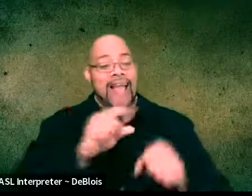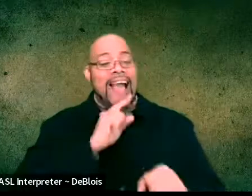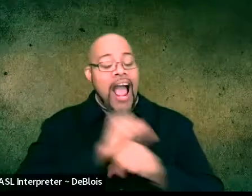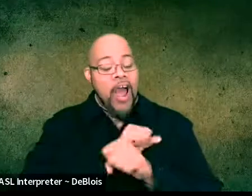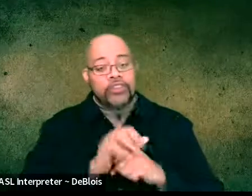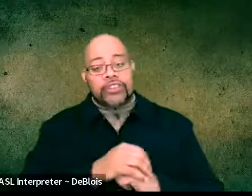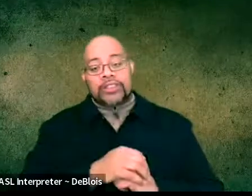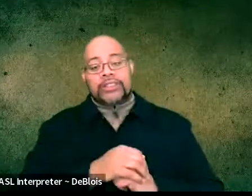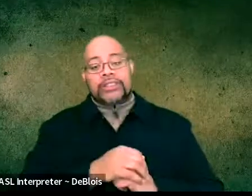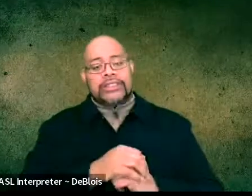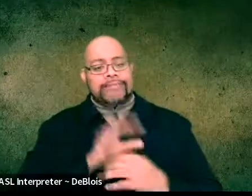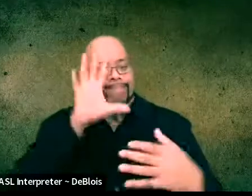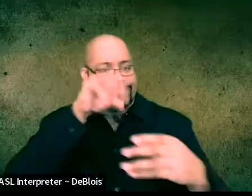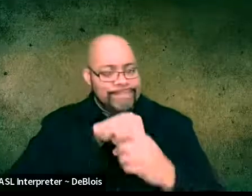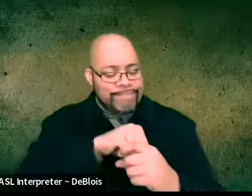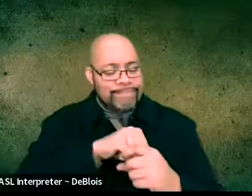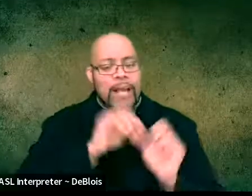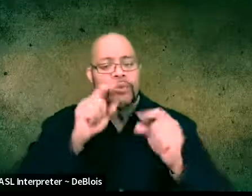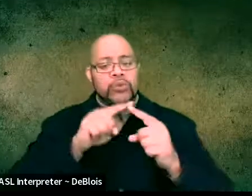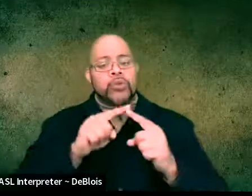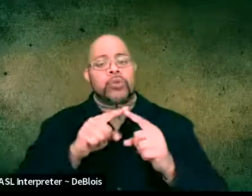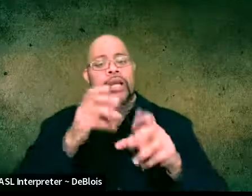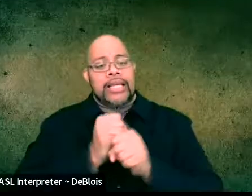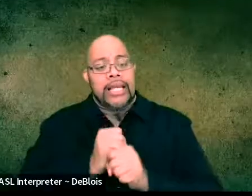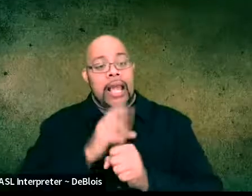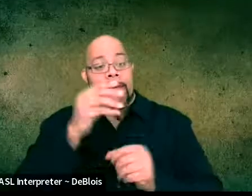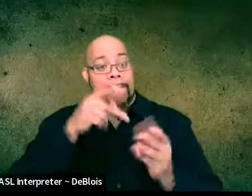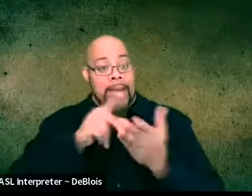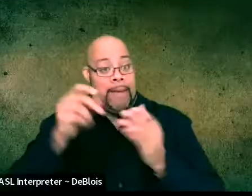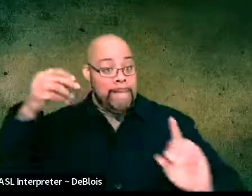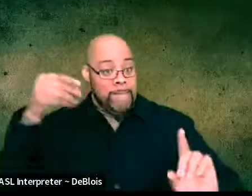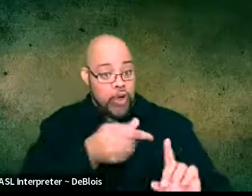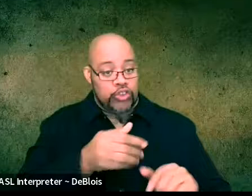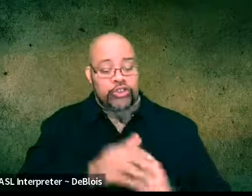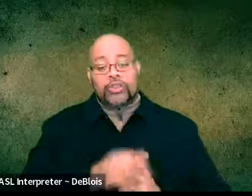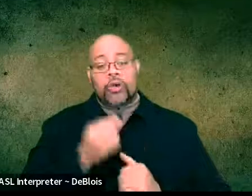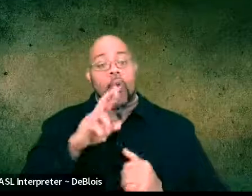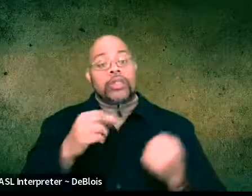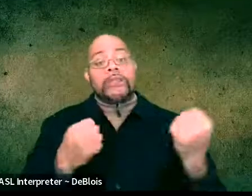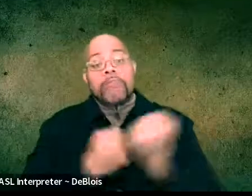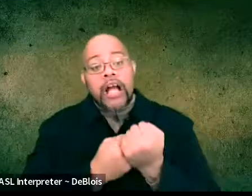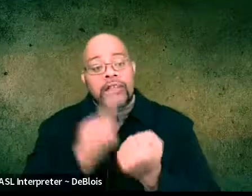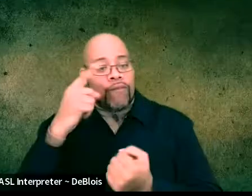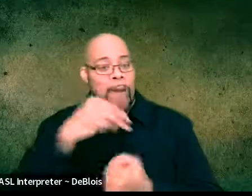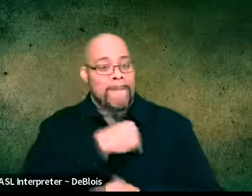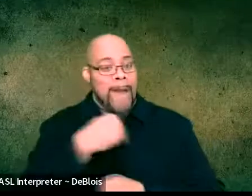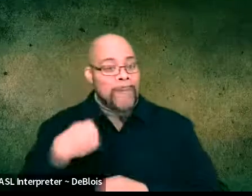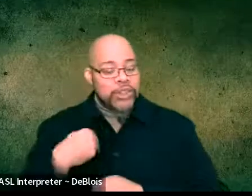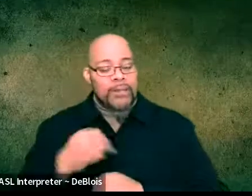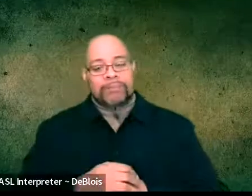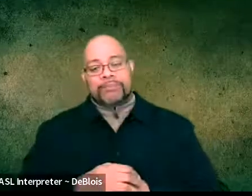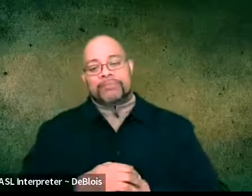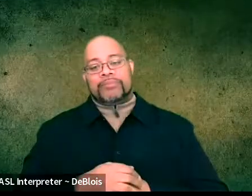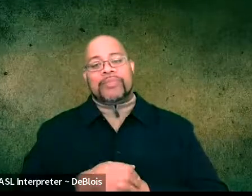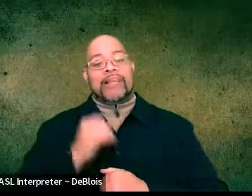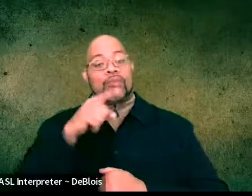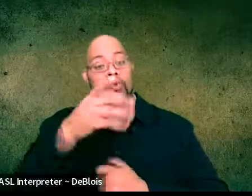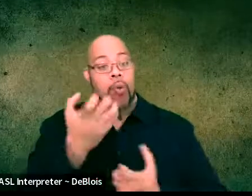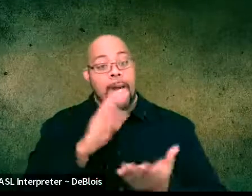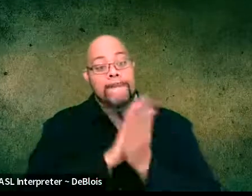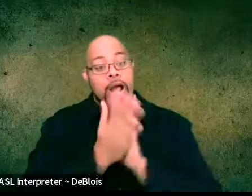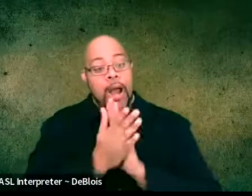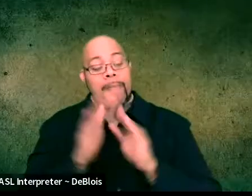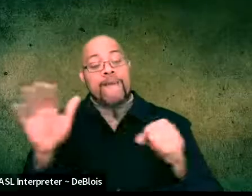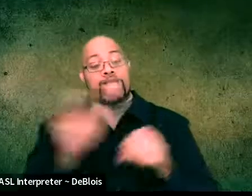actually tap in to be able to get reimbursed or sponsored for membership. So if you want to become